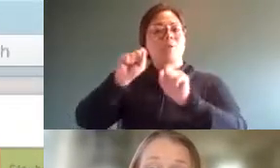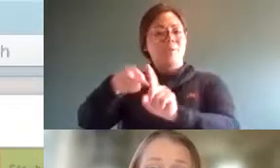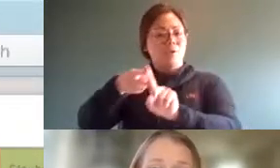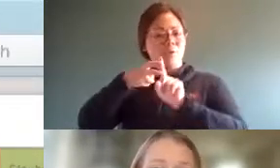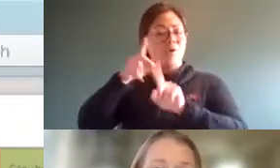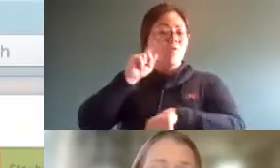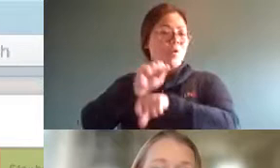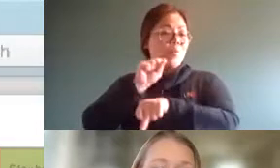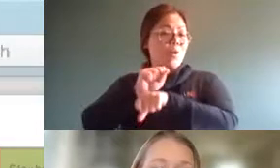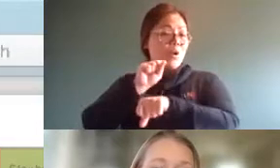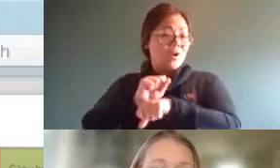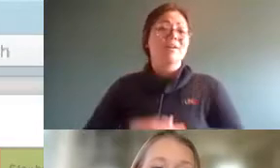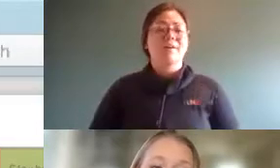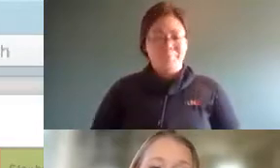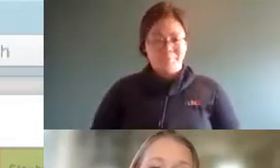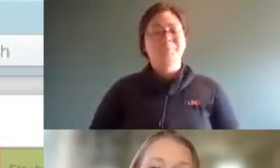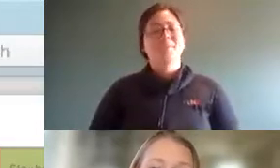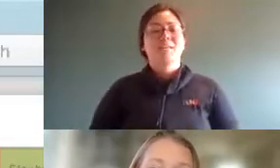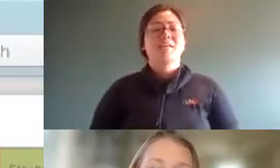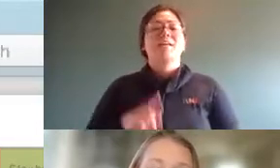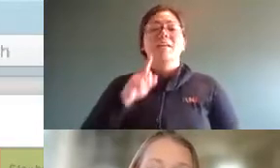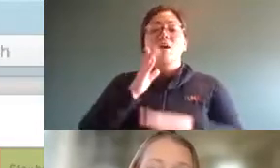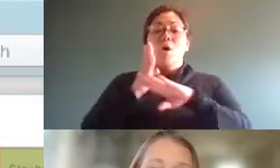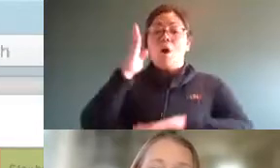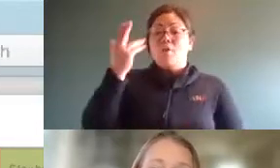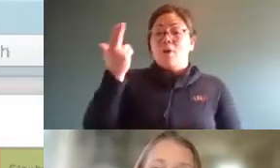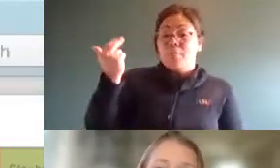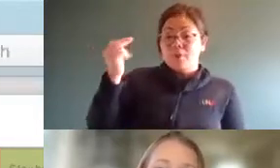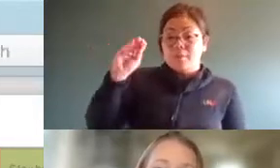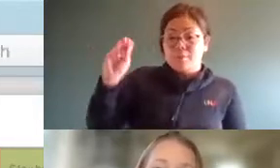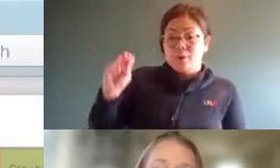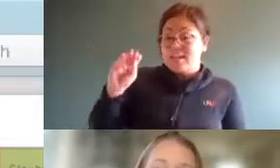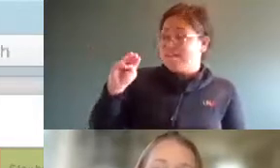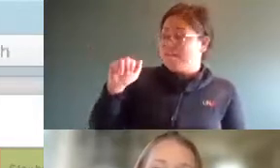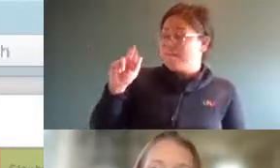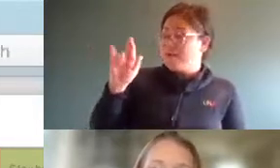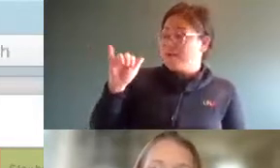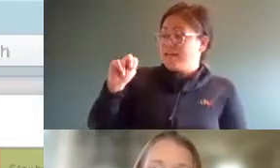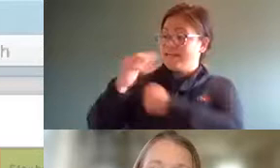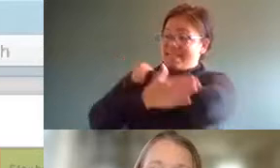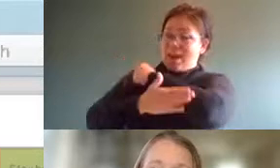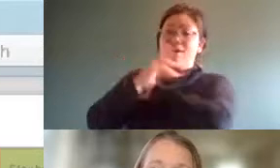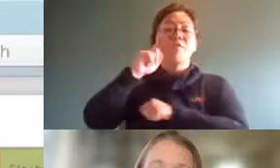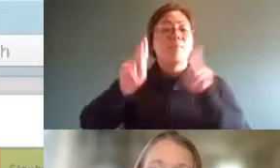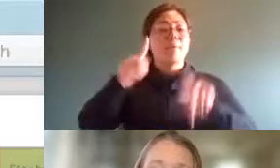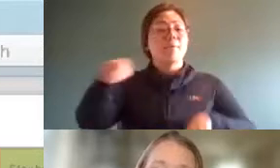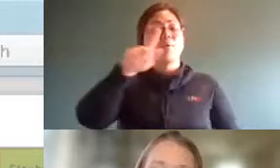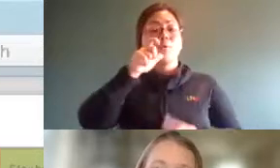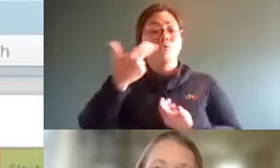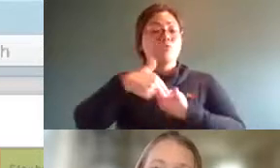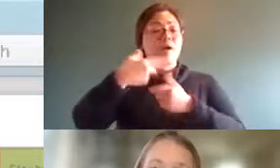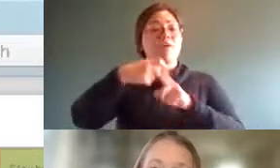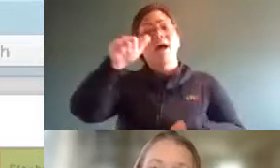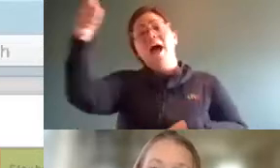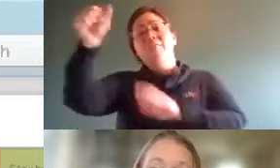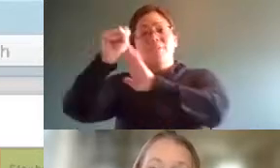development efforts. Over 13% of Marion County residents. So for those of you who are joining us from out of state,